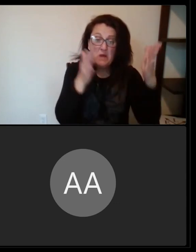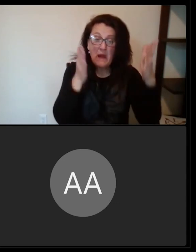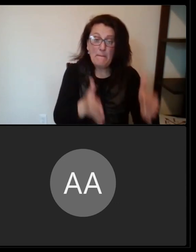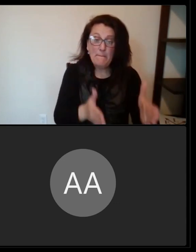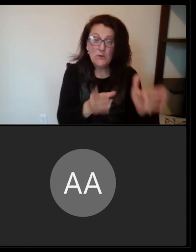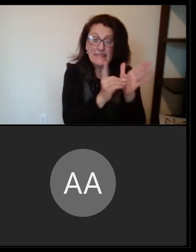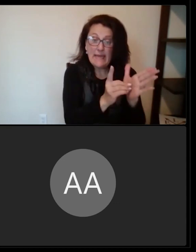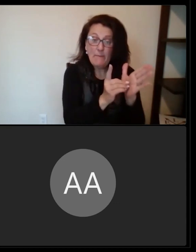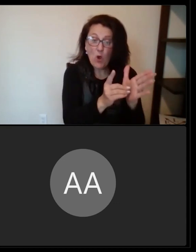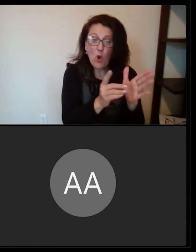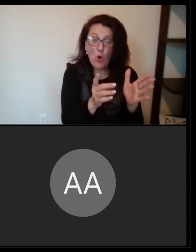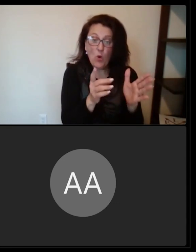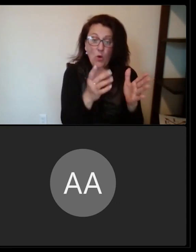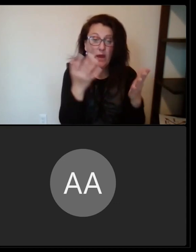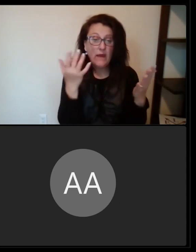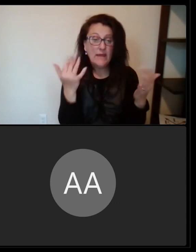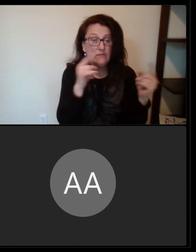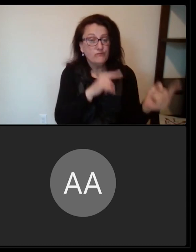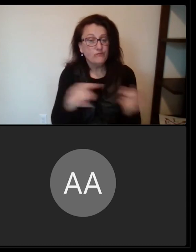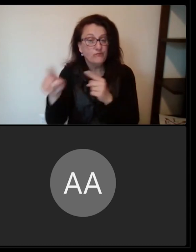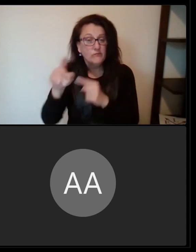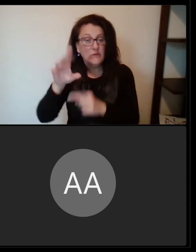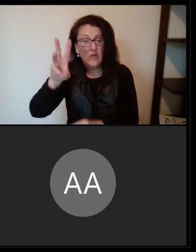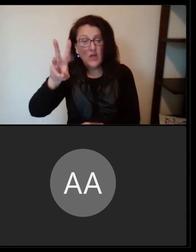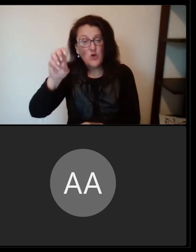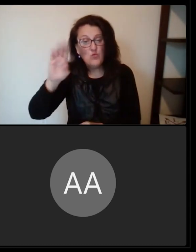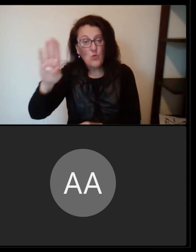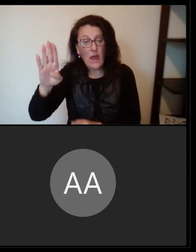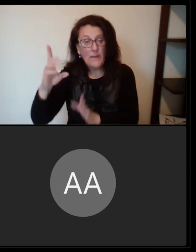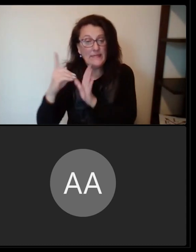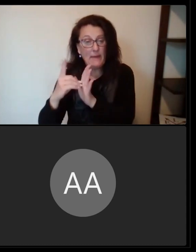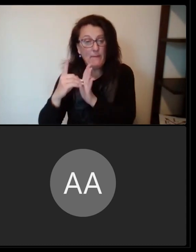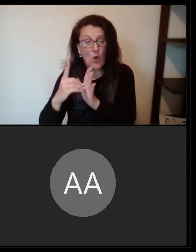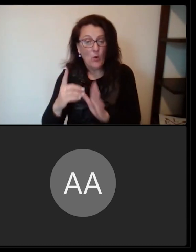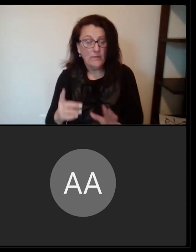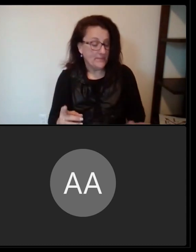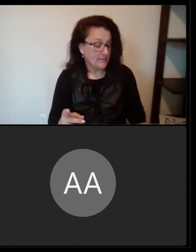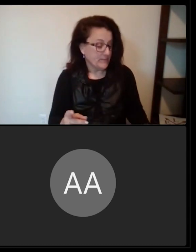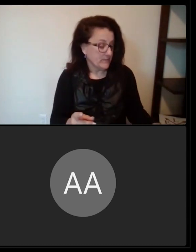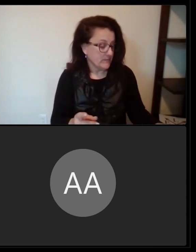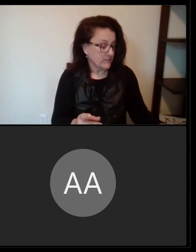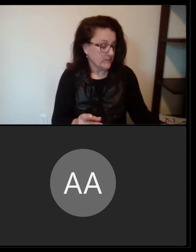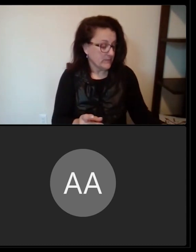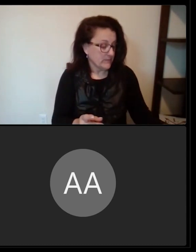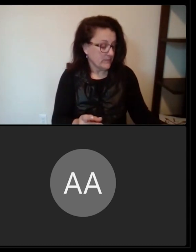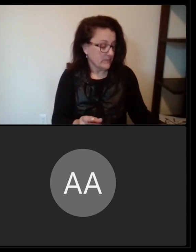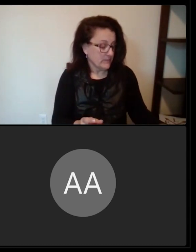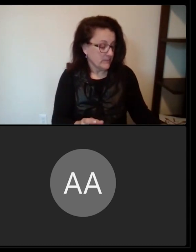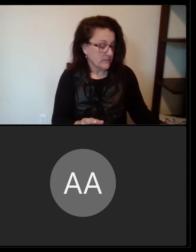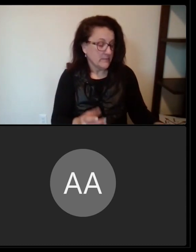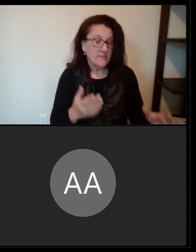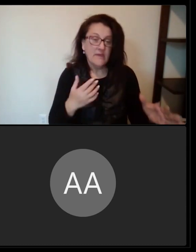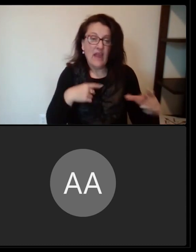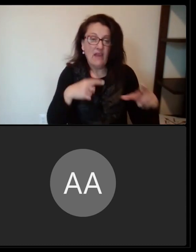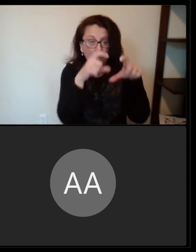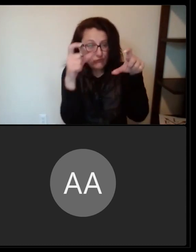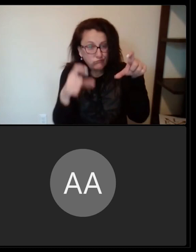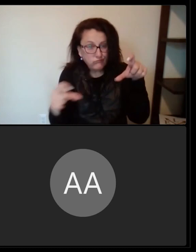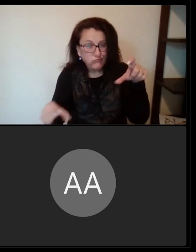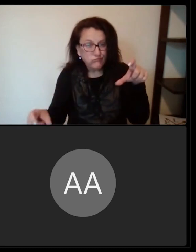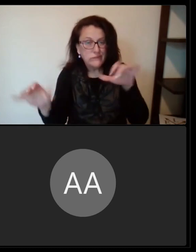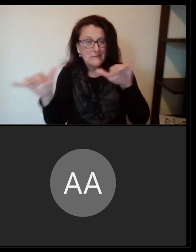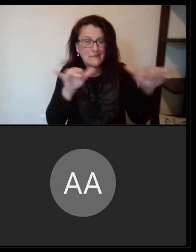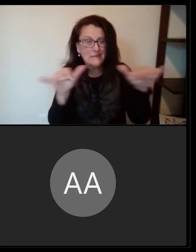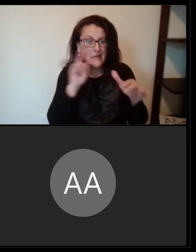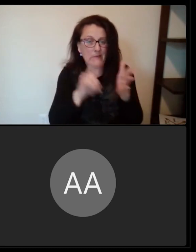up here to our web-based demo room. So I've got a nice long tape, just like your